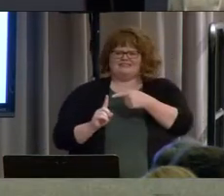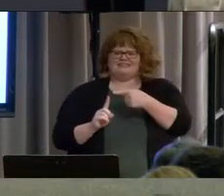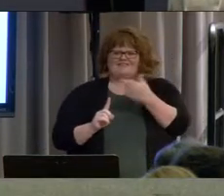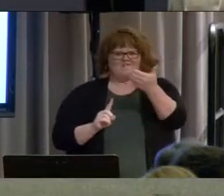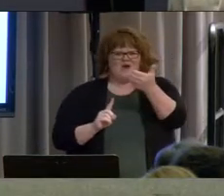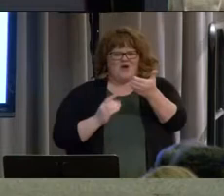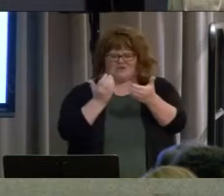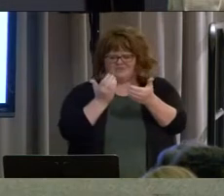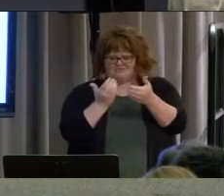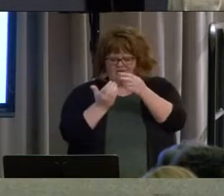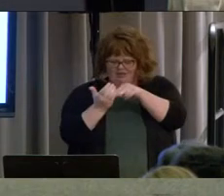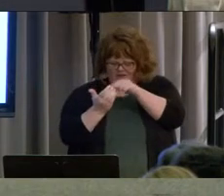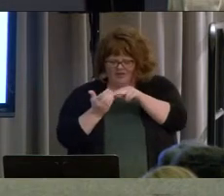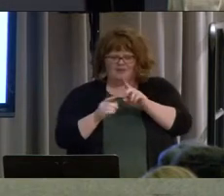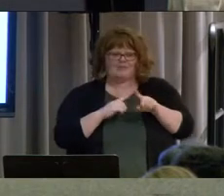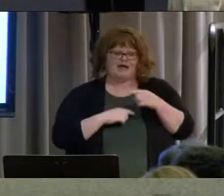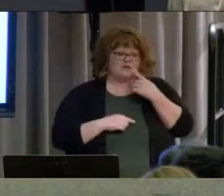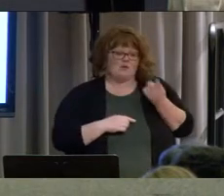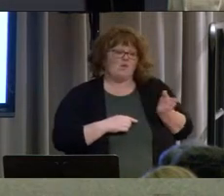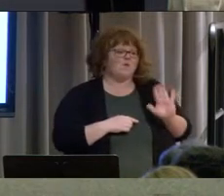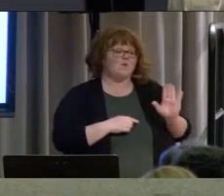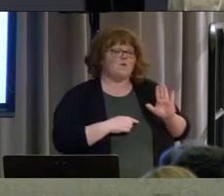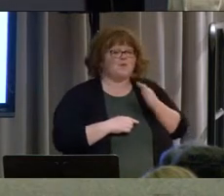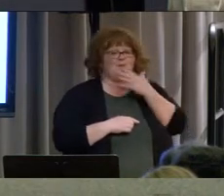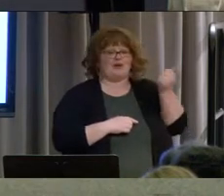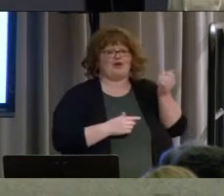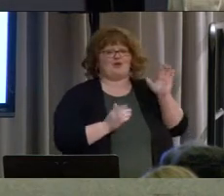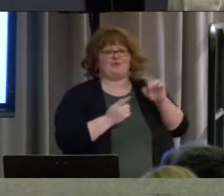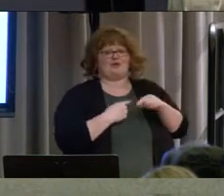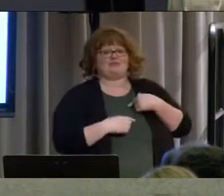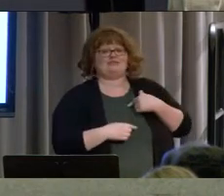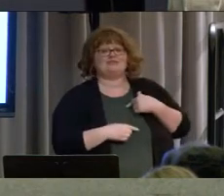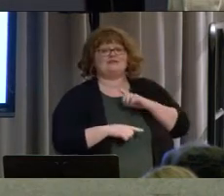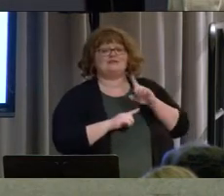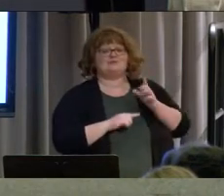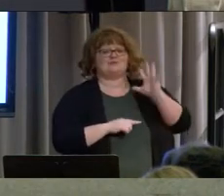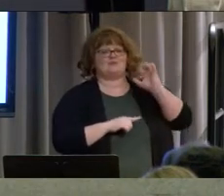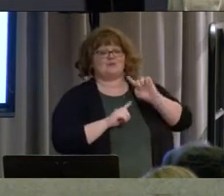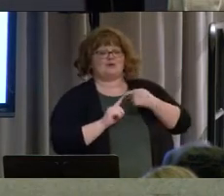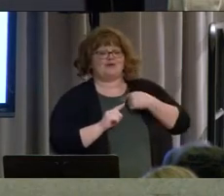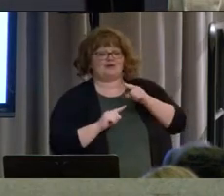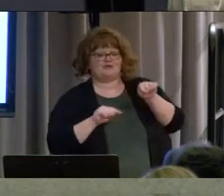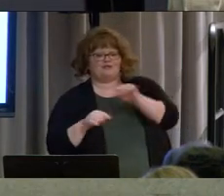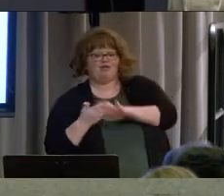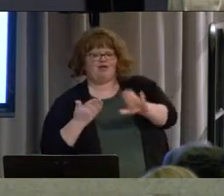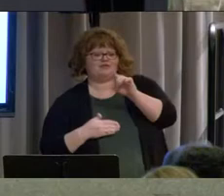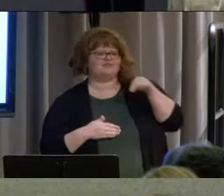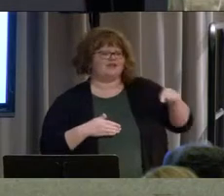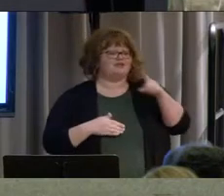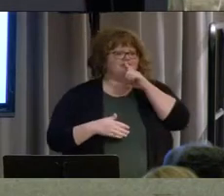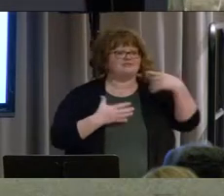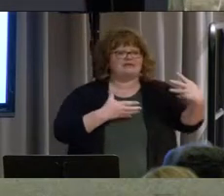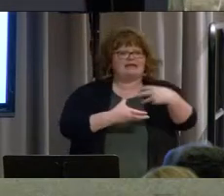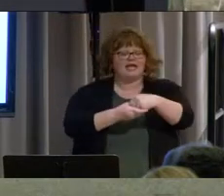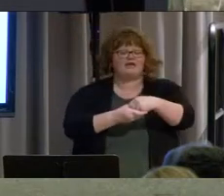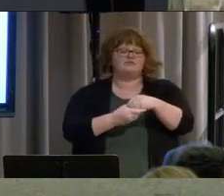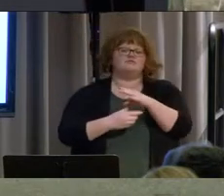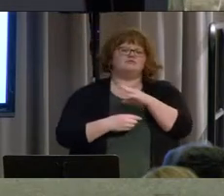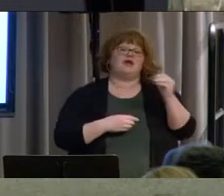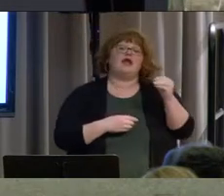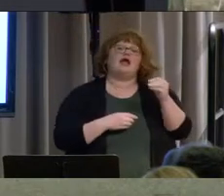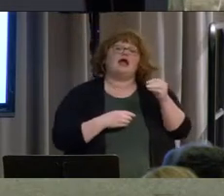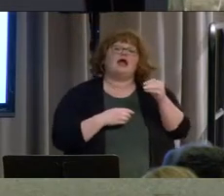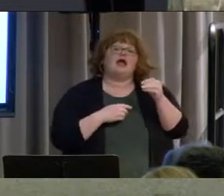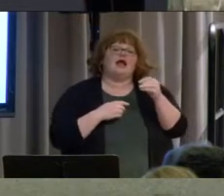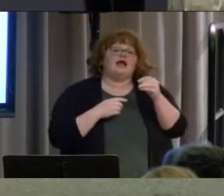I said, you know, they're so much better than I was when I was in college, that they're so engaged. Administrators have to